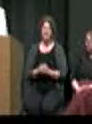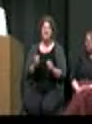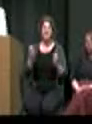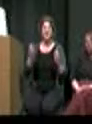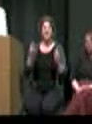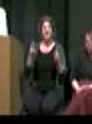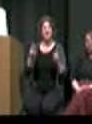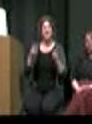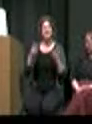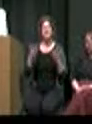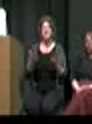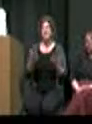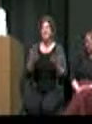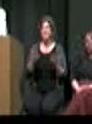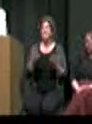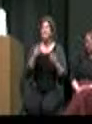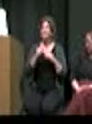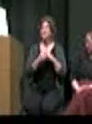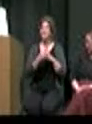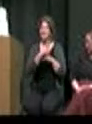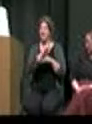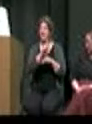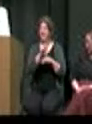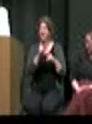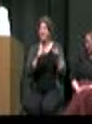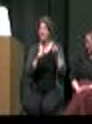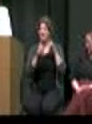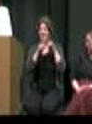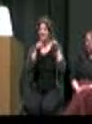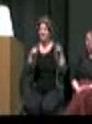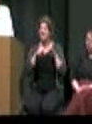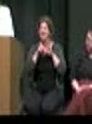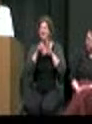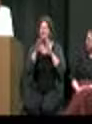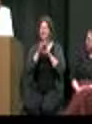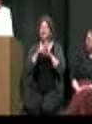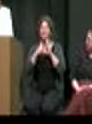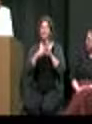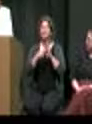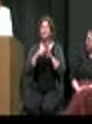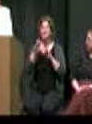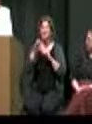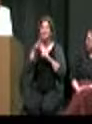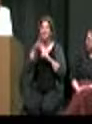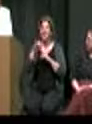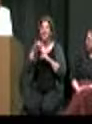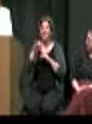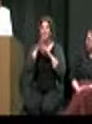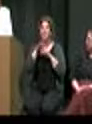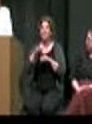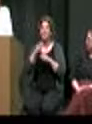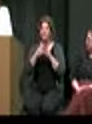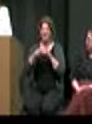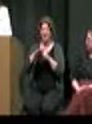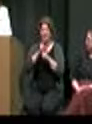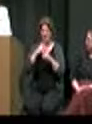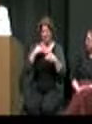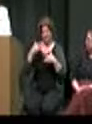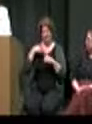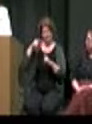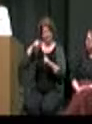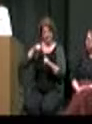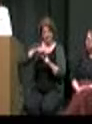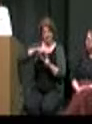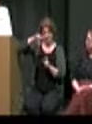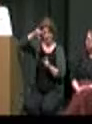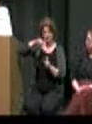Okay, so the figure on the left is showing the Cuyahoga River area of concern. And so